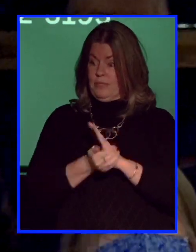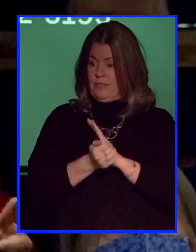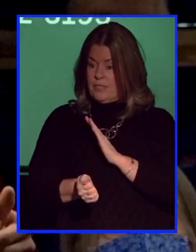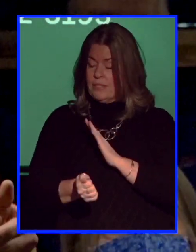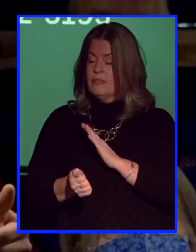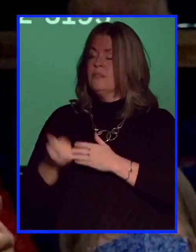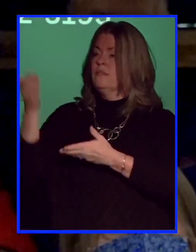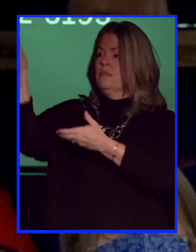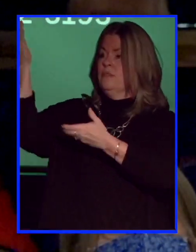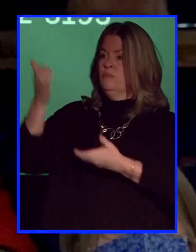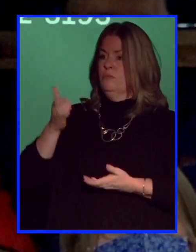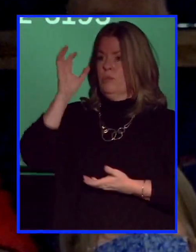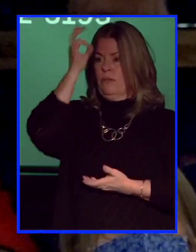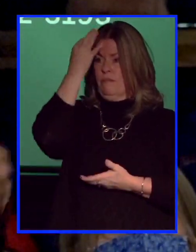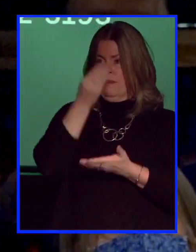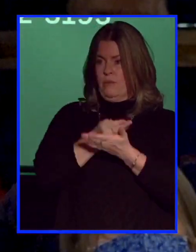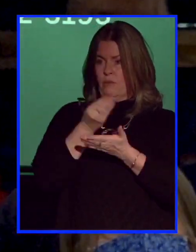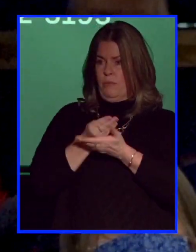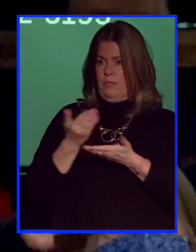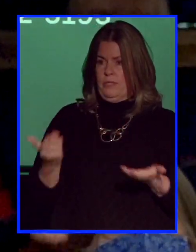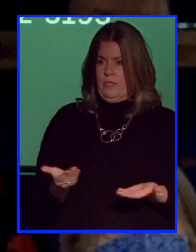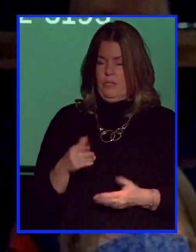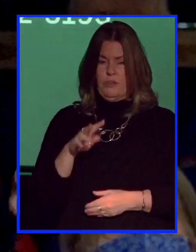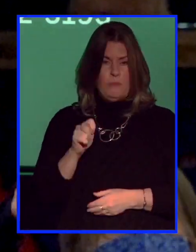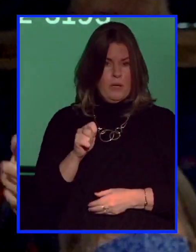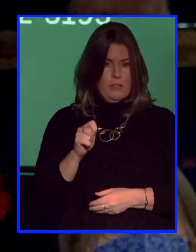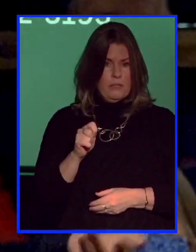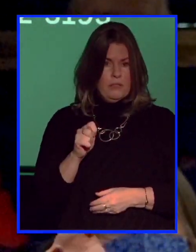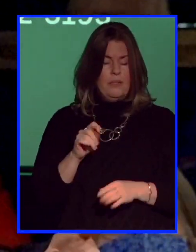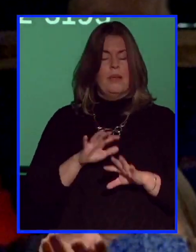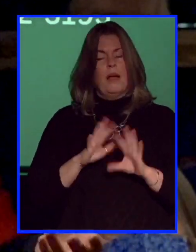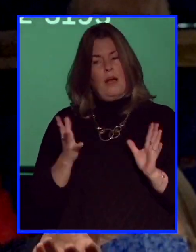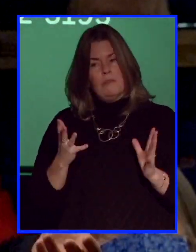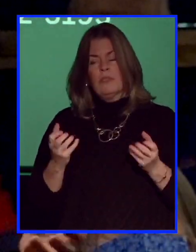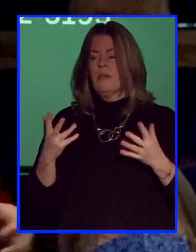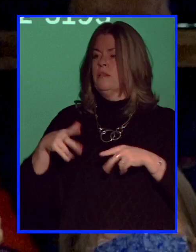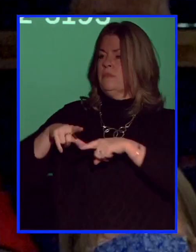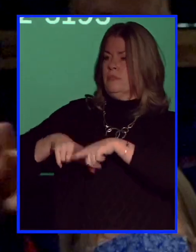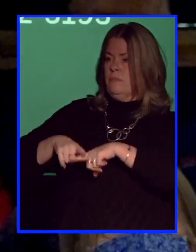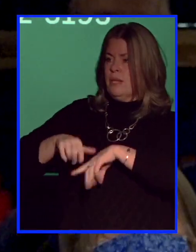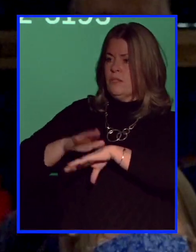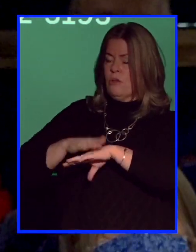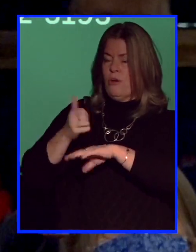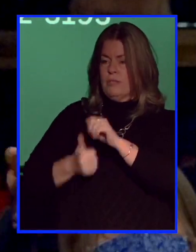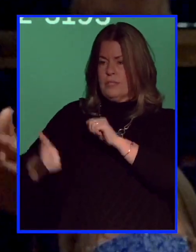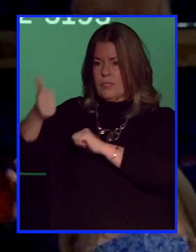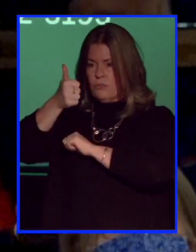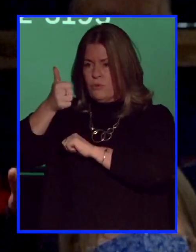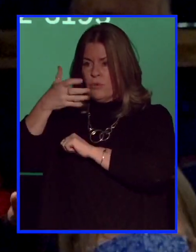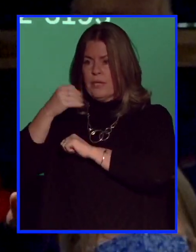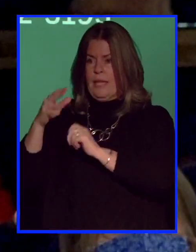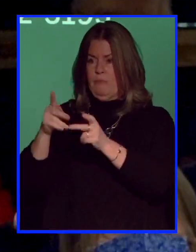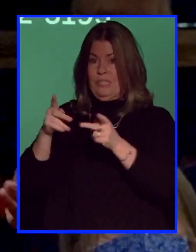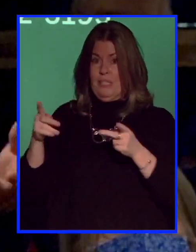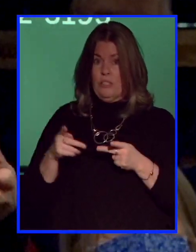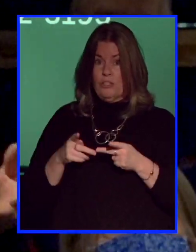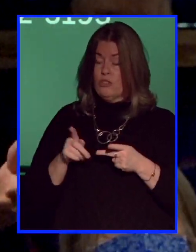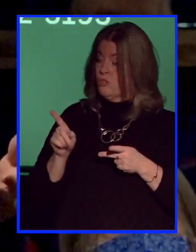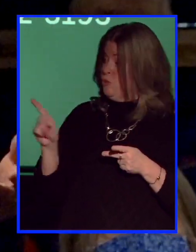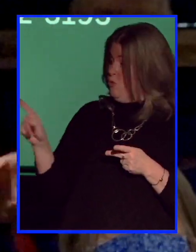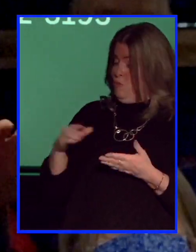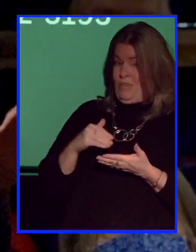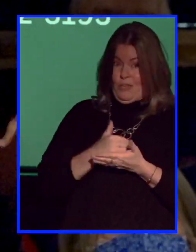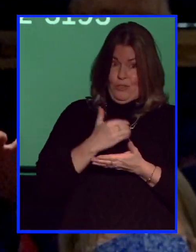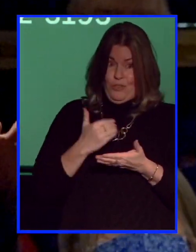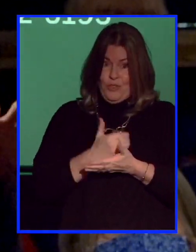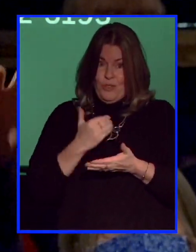federal money home to Vermont. And a lot of that is obviously contingent on seniority, and positioning. So being new in that office, I'm